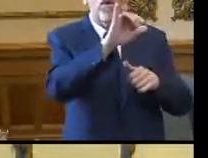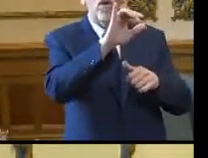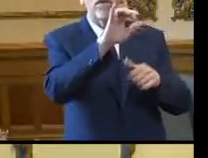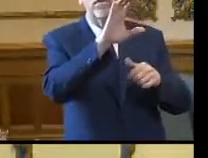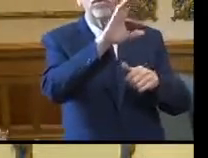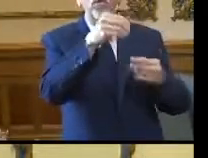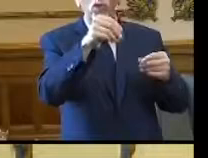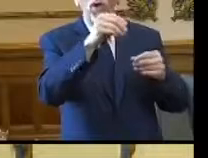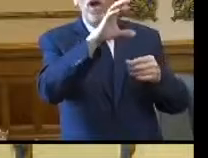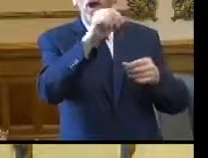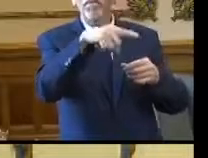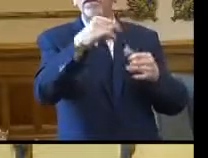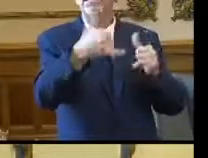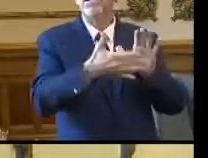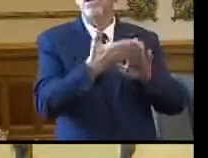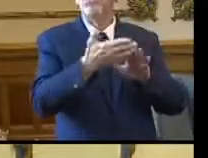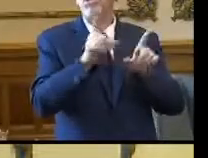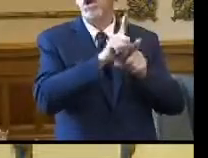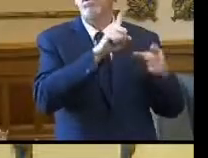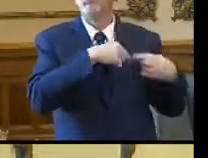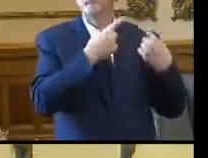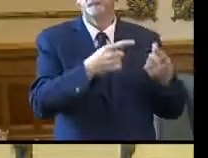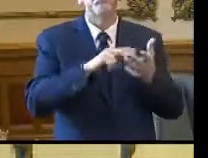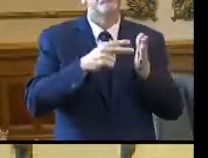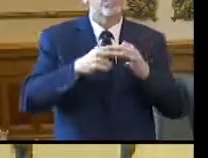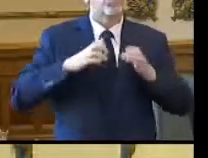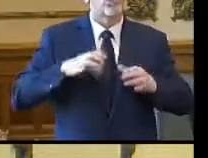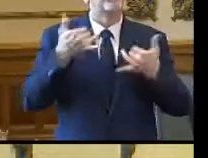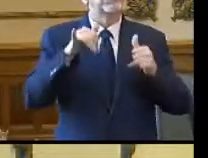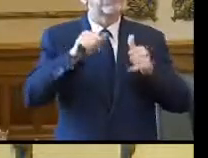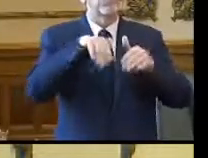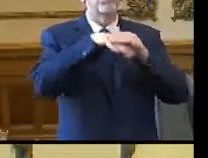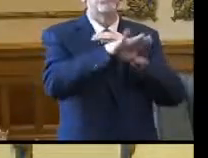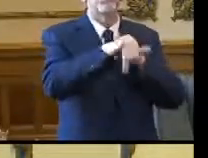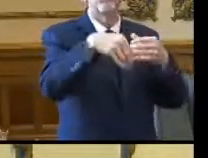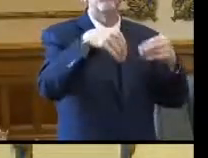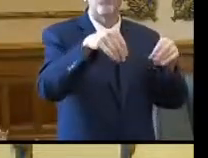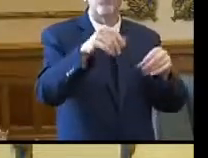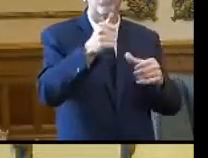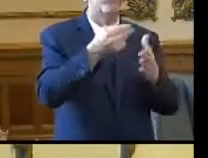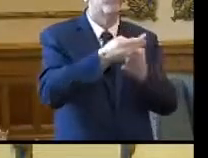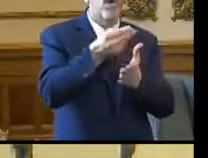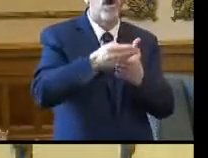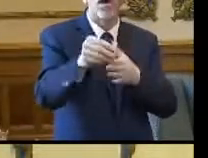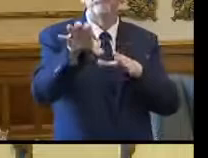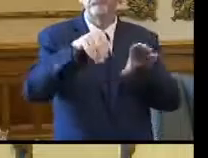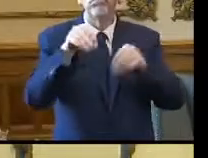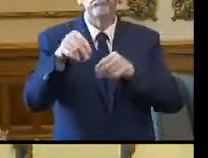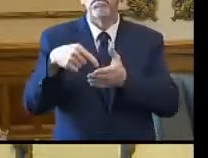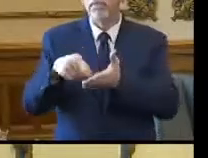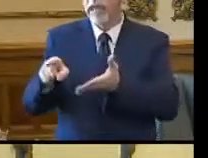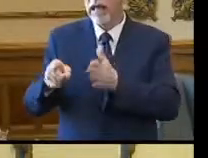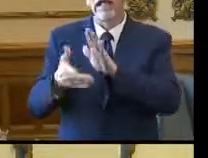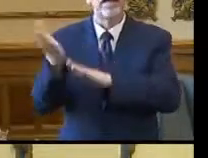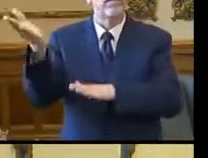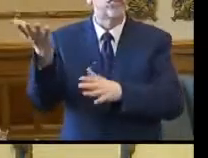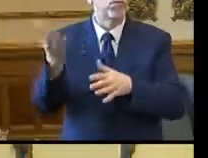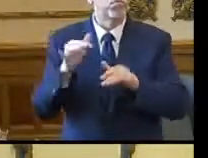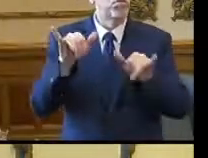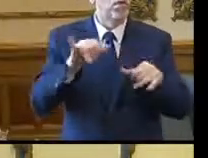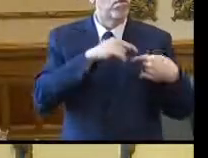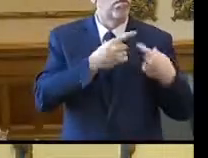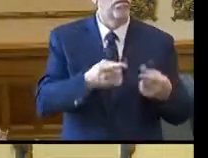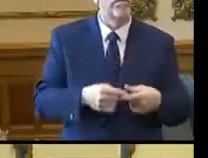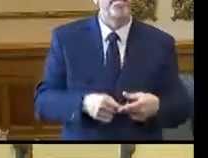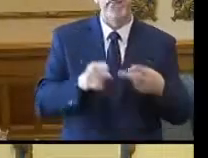on that care delivery model. Have moved our triage at our emergency department outside, all in an effort to identify patients